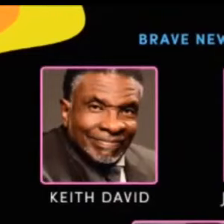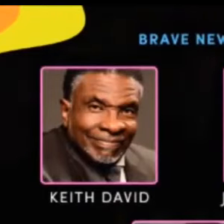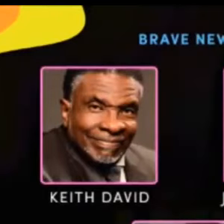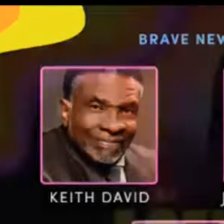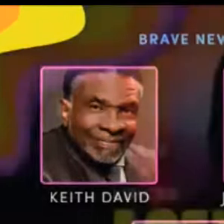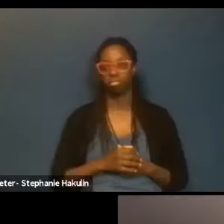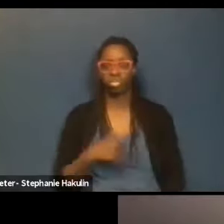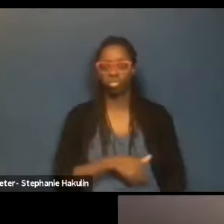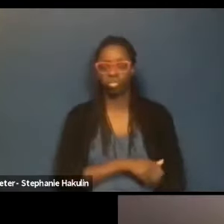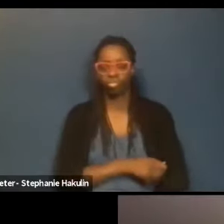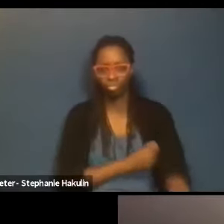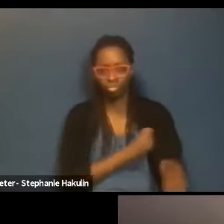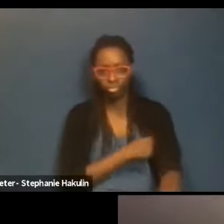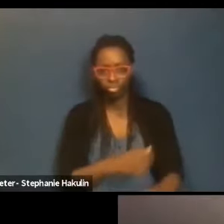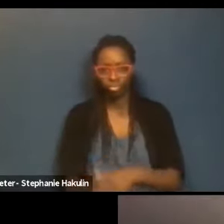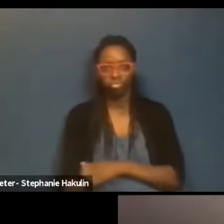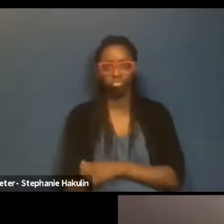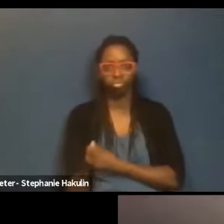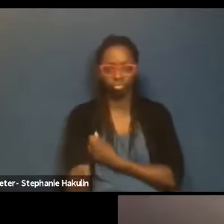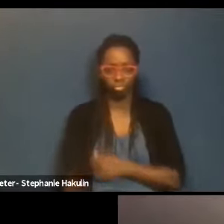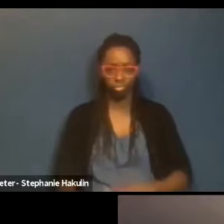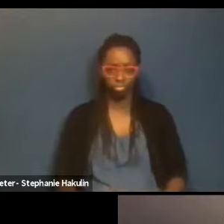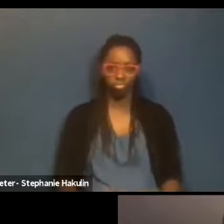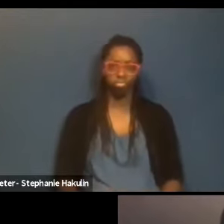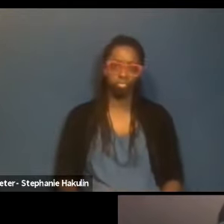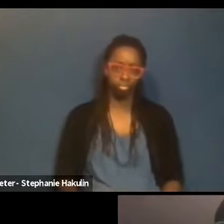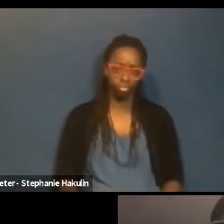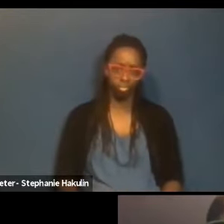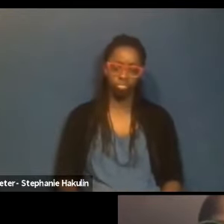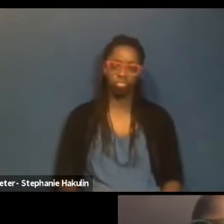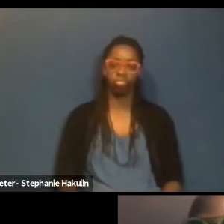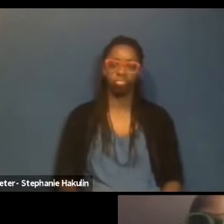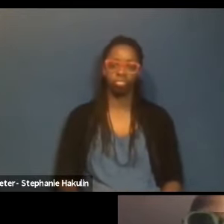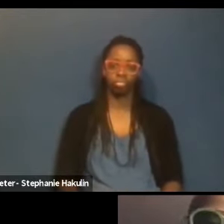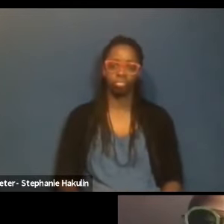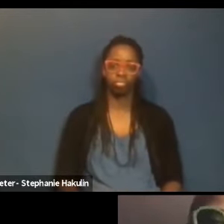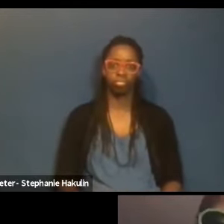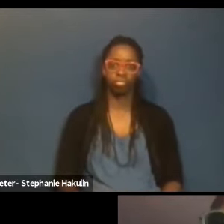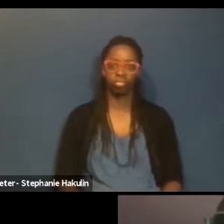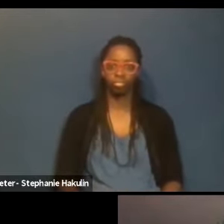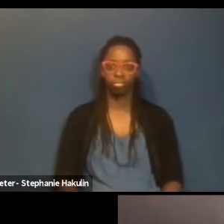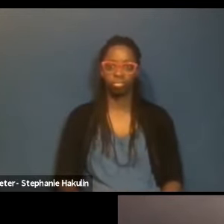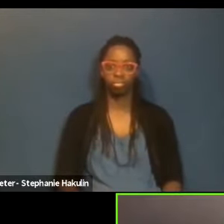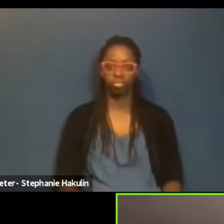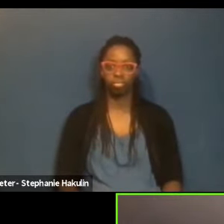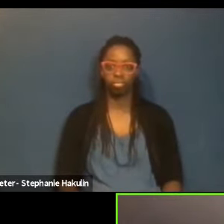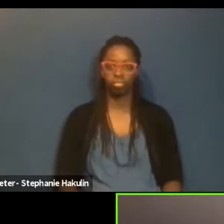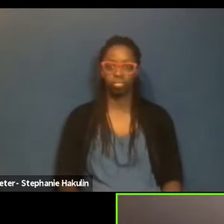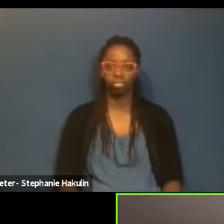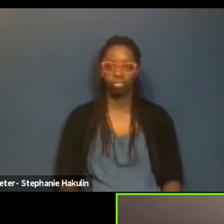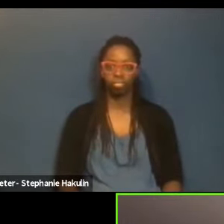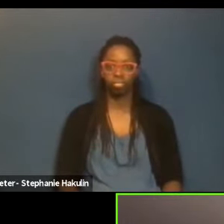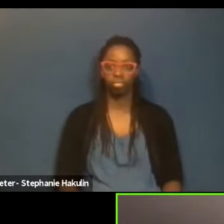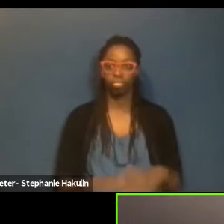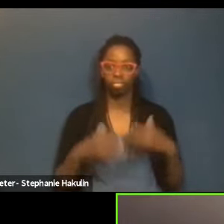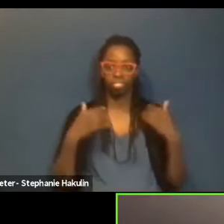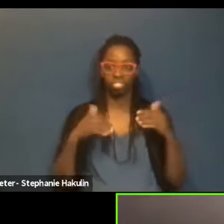Woo! Y'all, listen, man, final round, we not here to play.